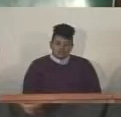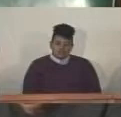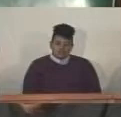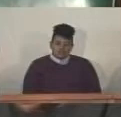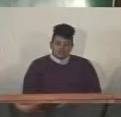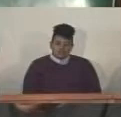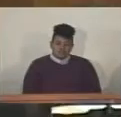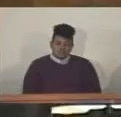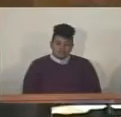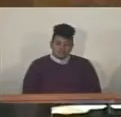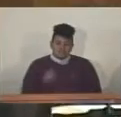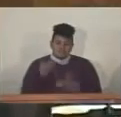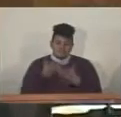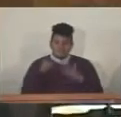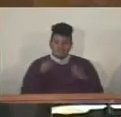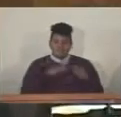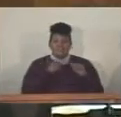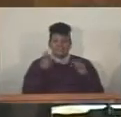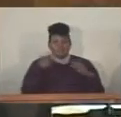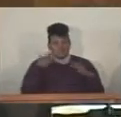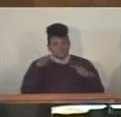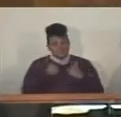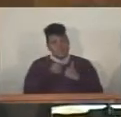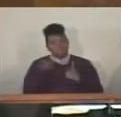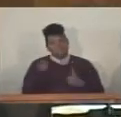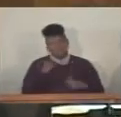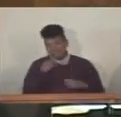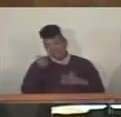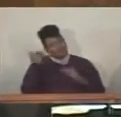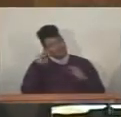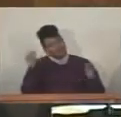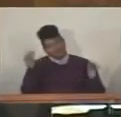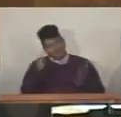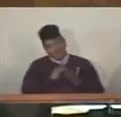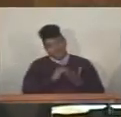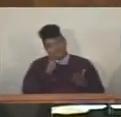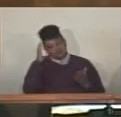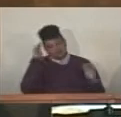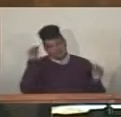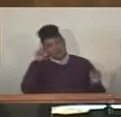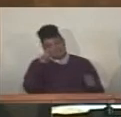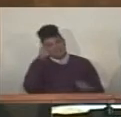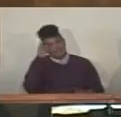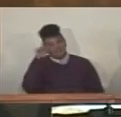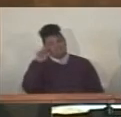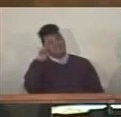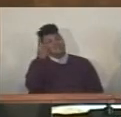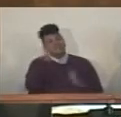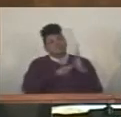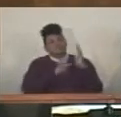addressed. And certainly, what I